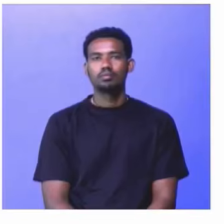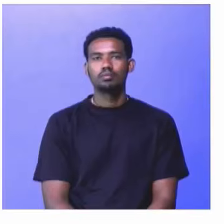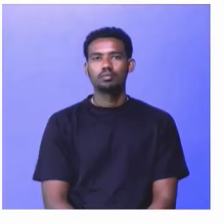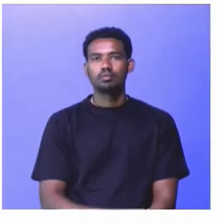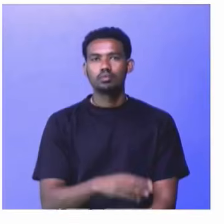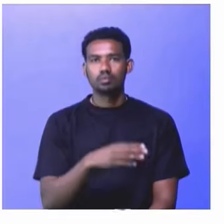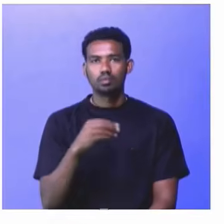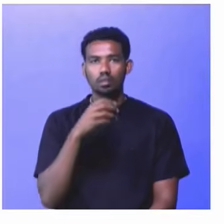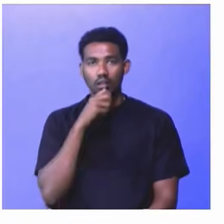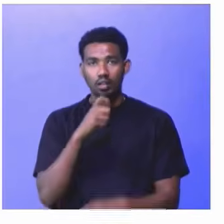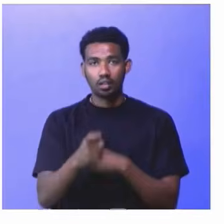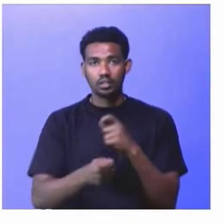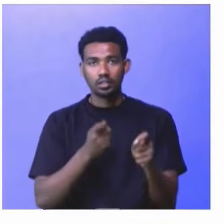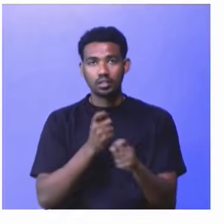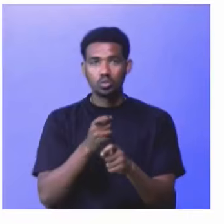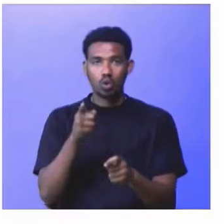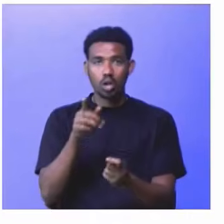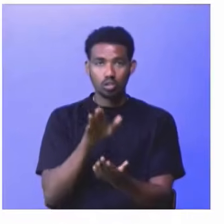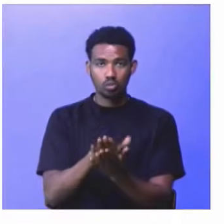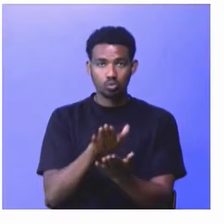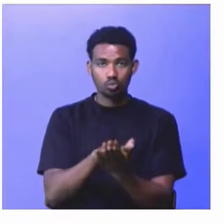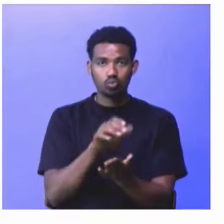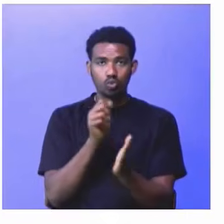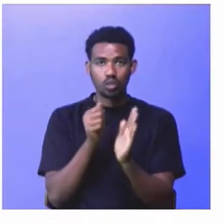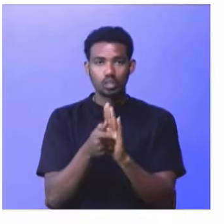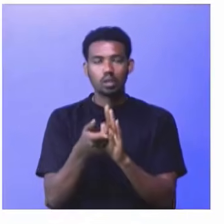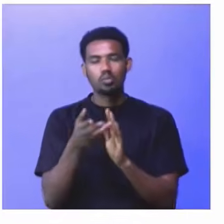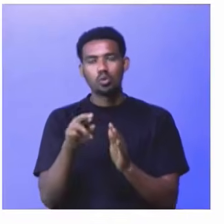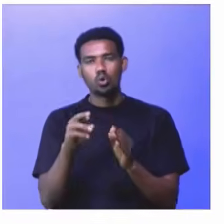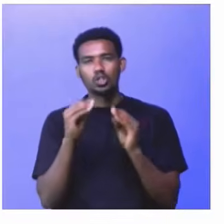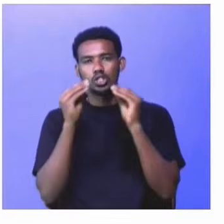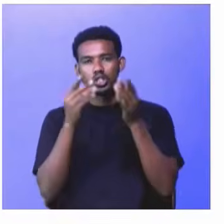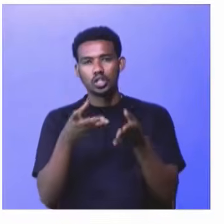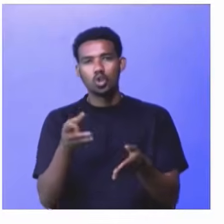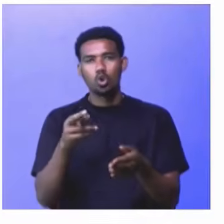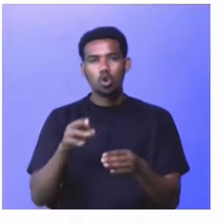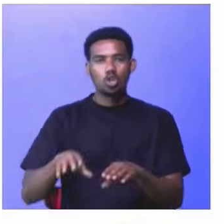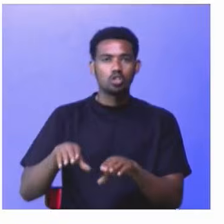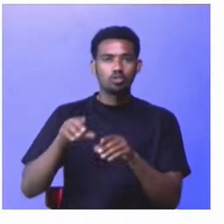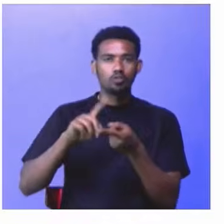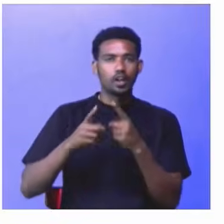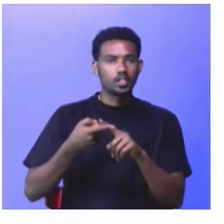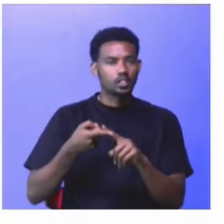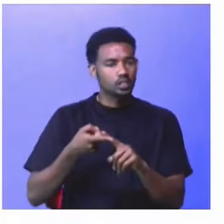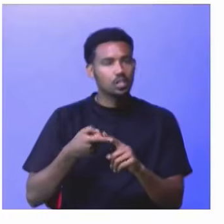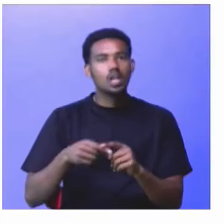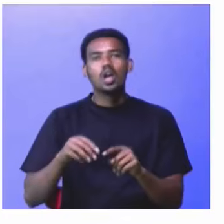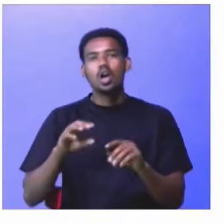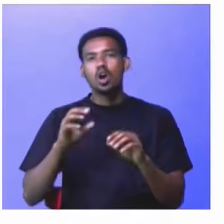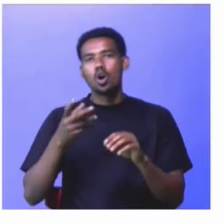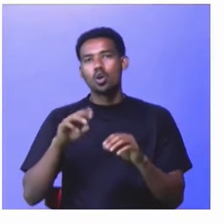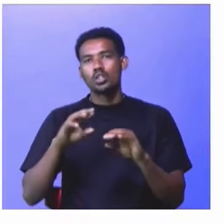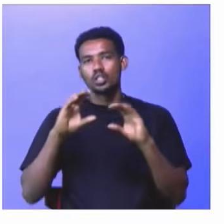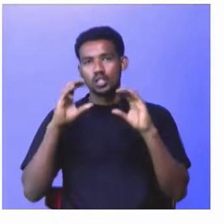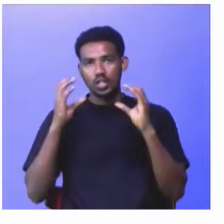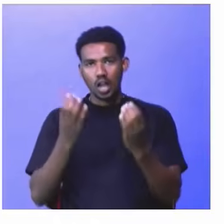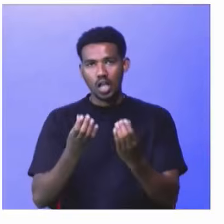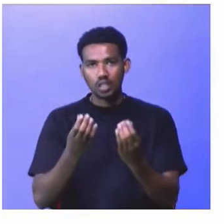Let us mention you are in the school with your teachers, maybe your friends. And 3, class